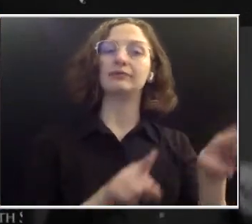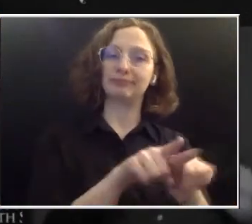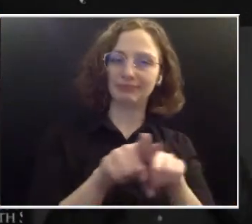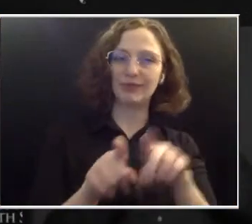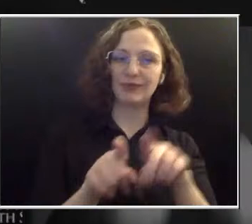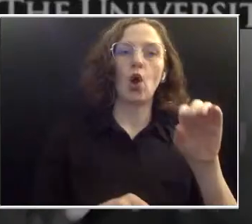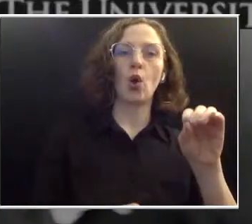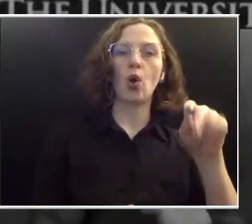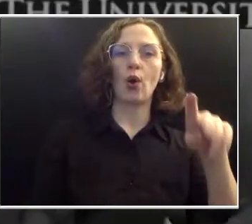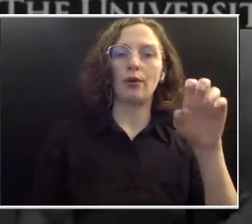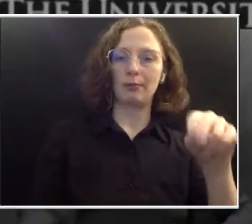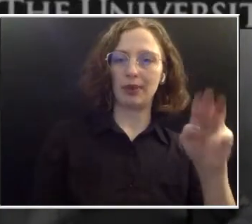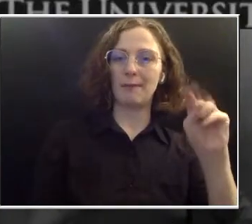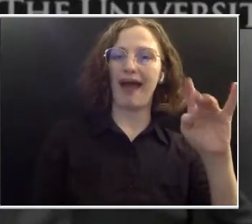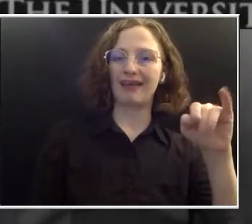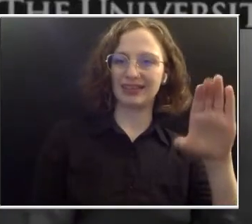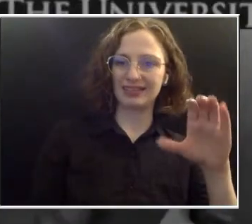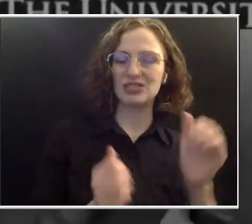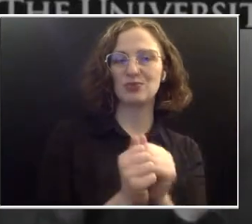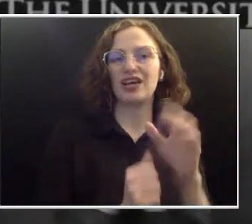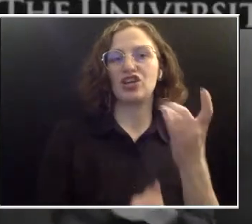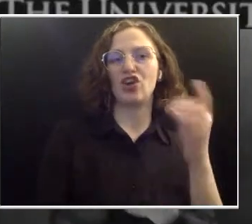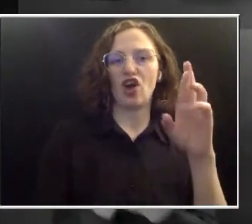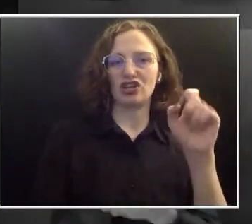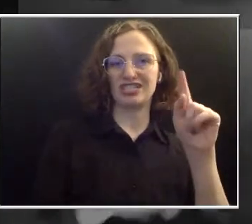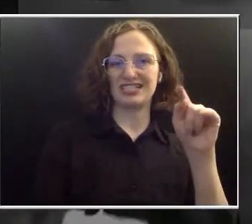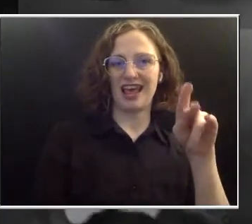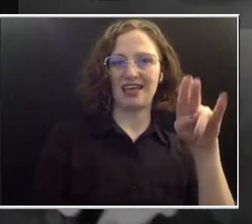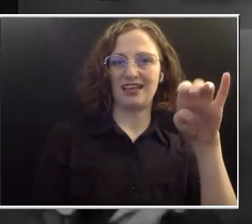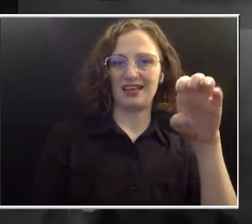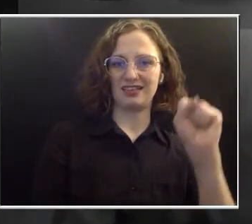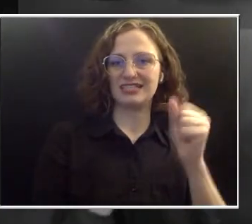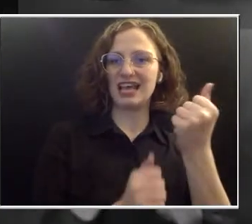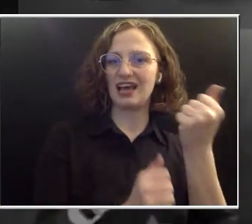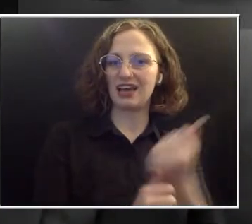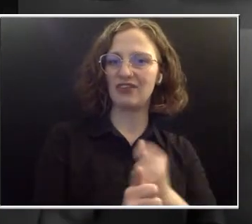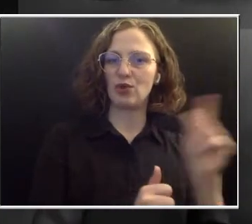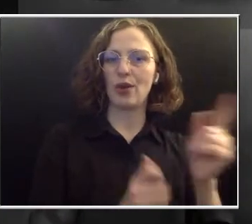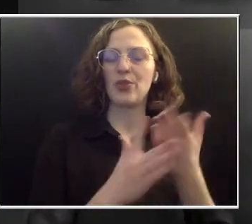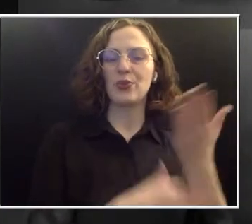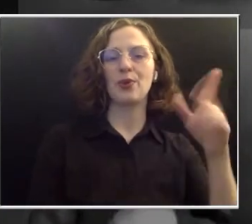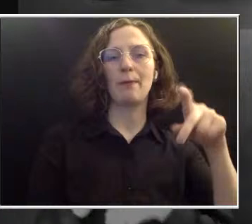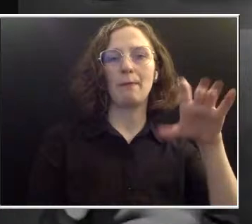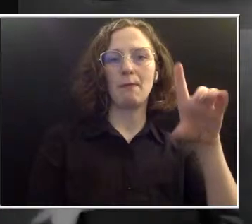with Dr. Stites podcast. Now, everywhere podcasts are available.